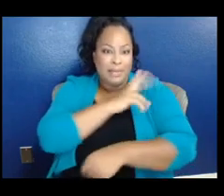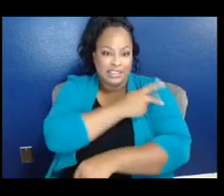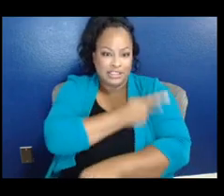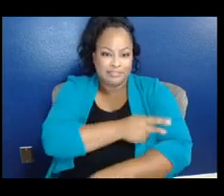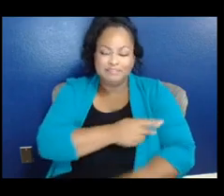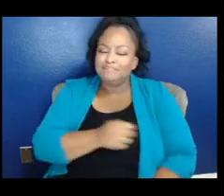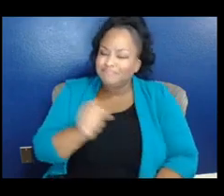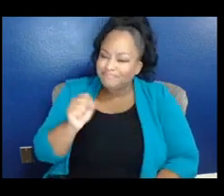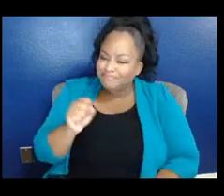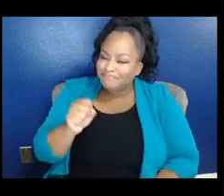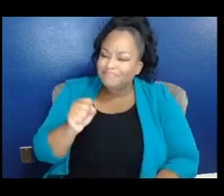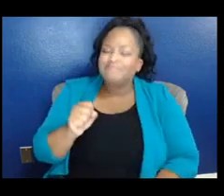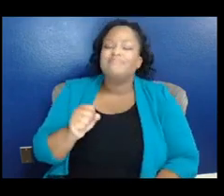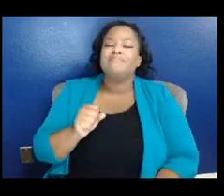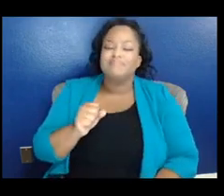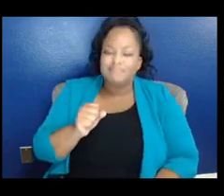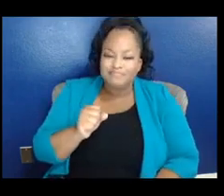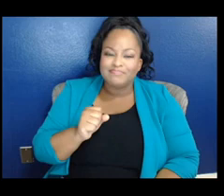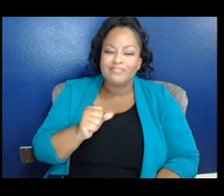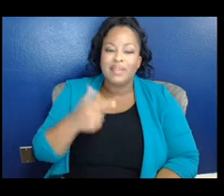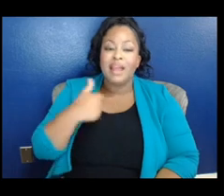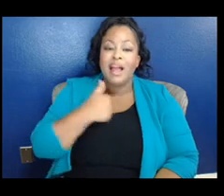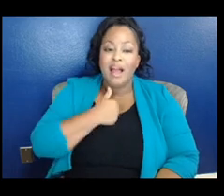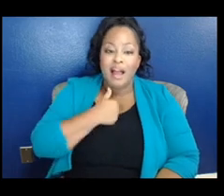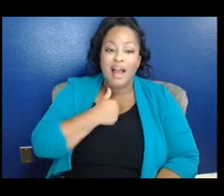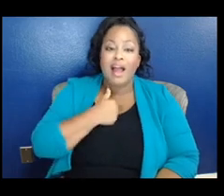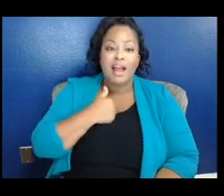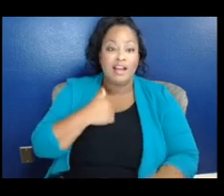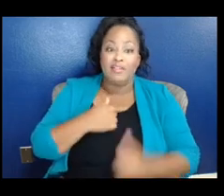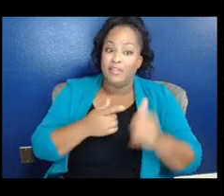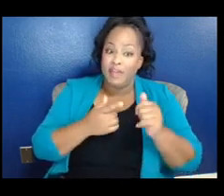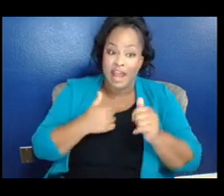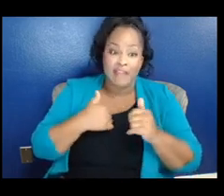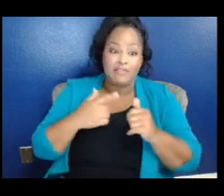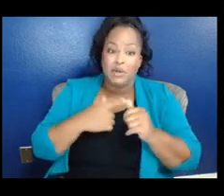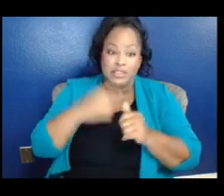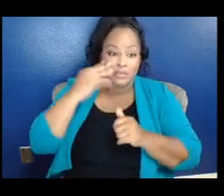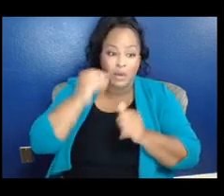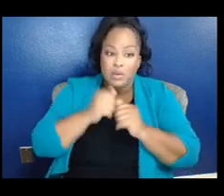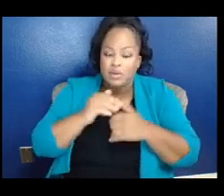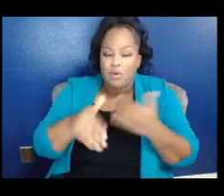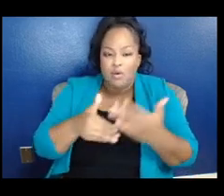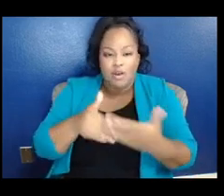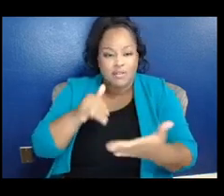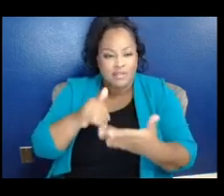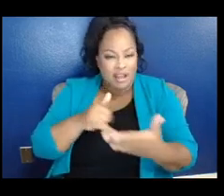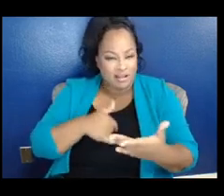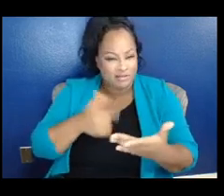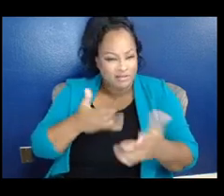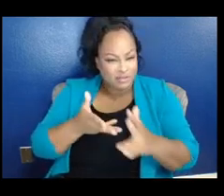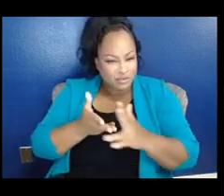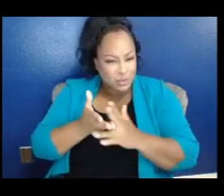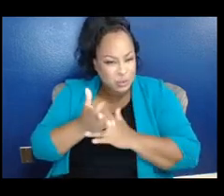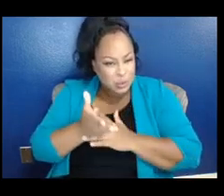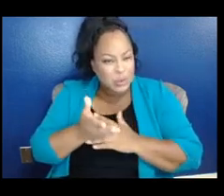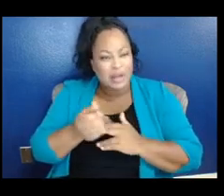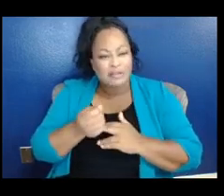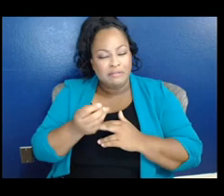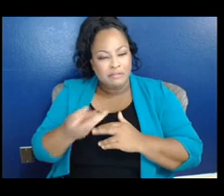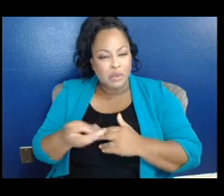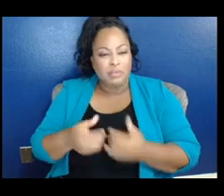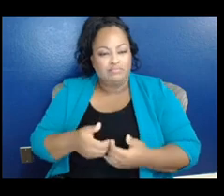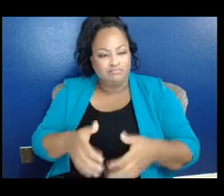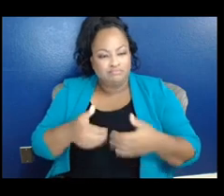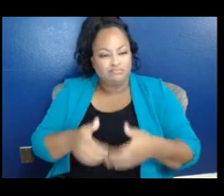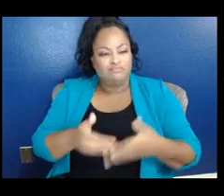patients. Absolutely. And I personally have, you know, firsthand experience with all of that, having gone through, you know, a couple